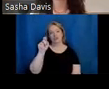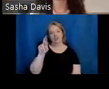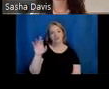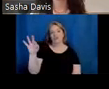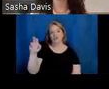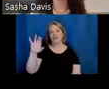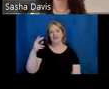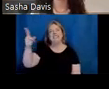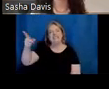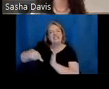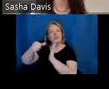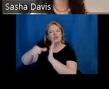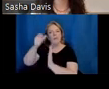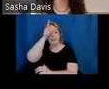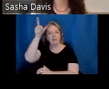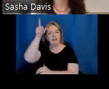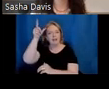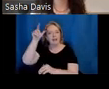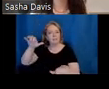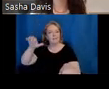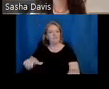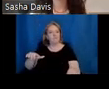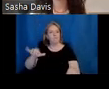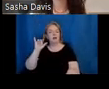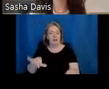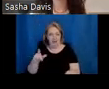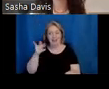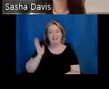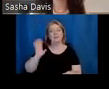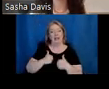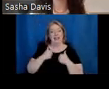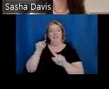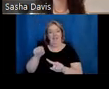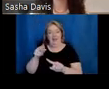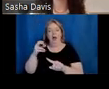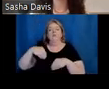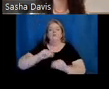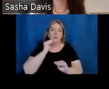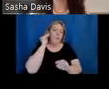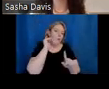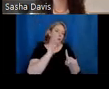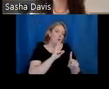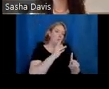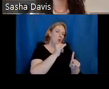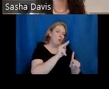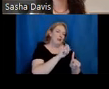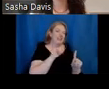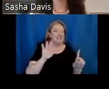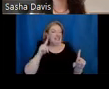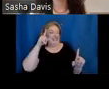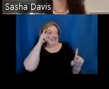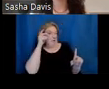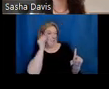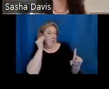and long-standing resident and actually sold some of his property to Whitney. His summer home, Chesterwood in Massachusetts, is